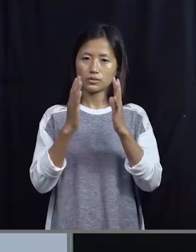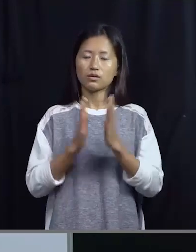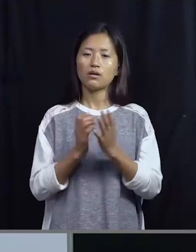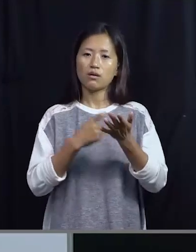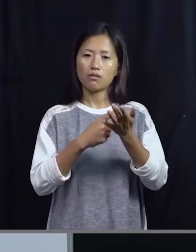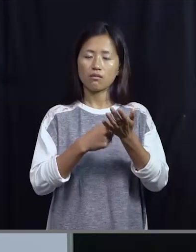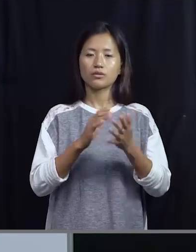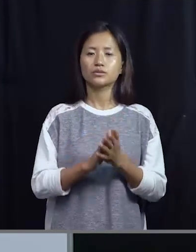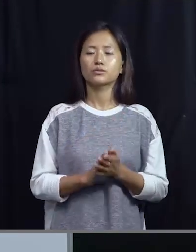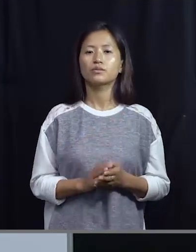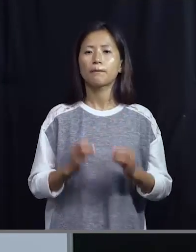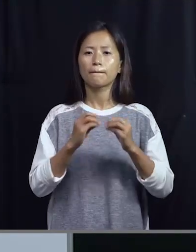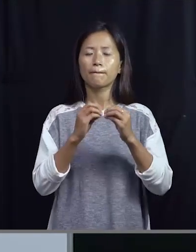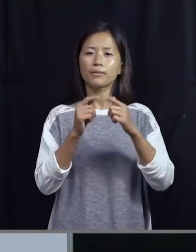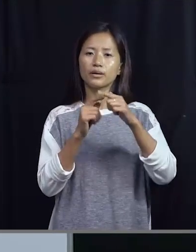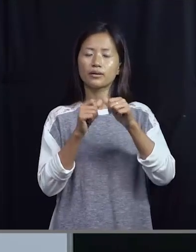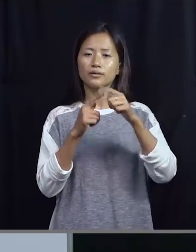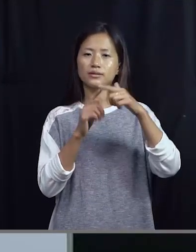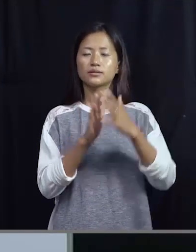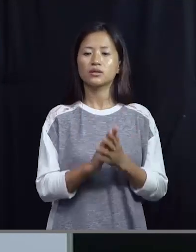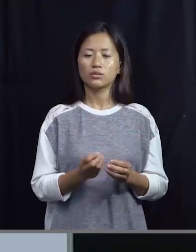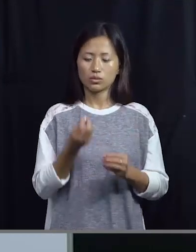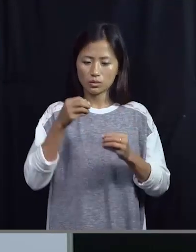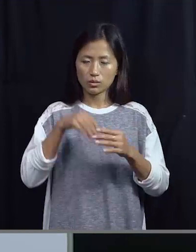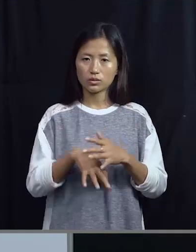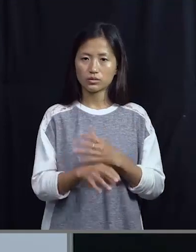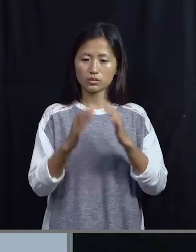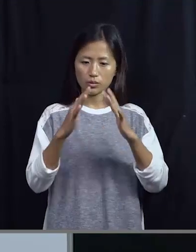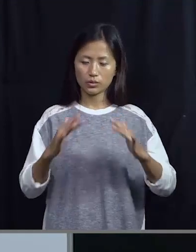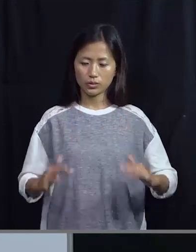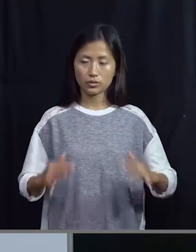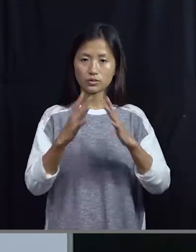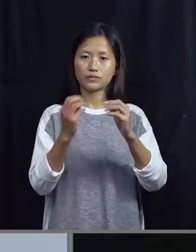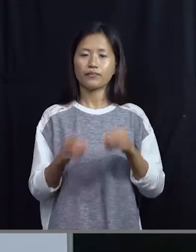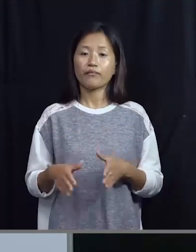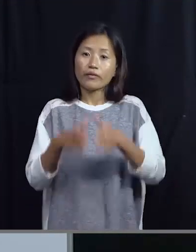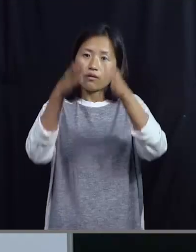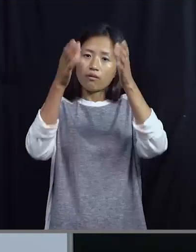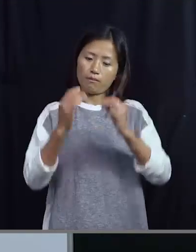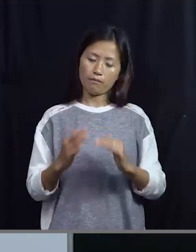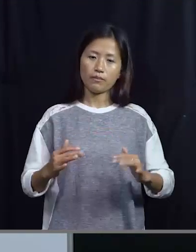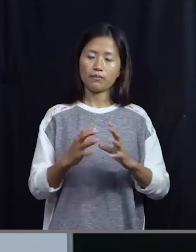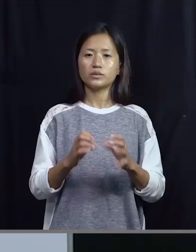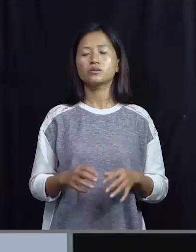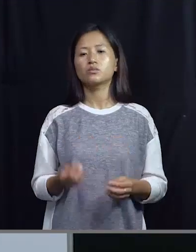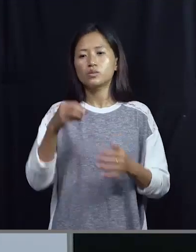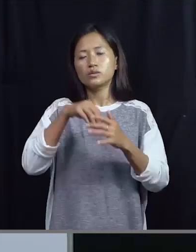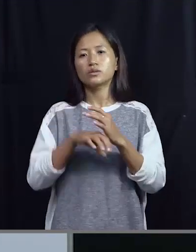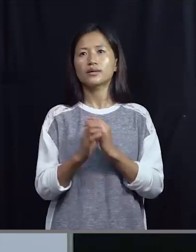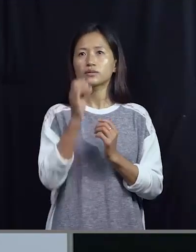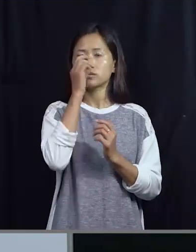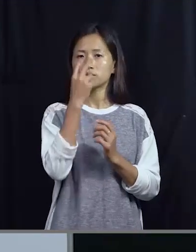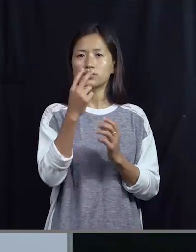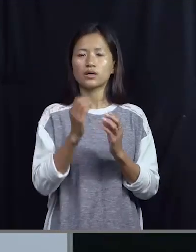rhizobium, this bacteria will go to the roots of the peas, and then it will form like bulb shape. That's the reason why you